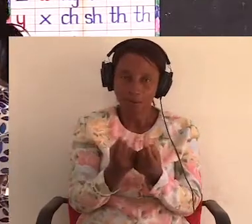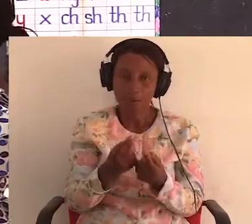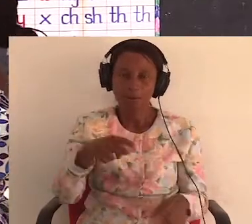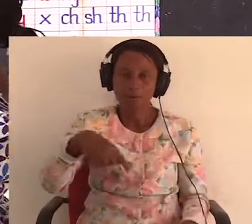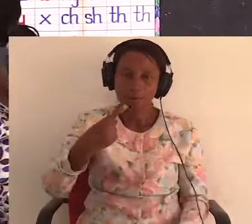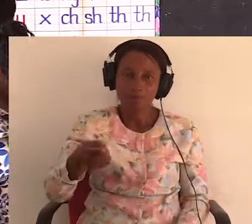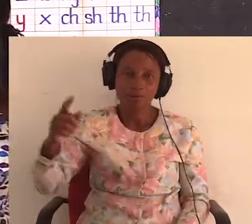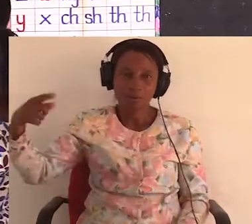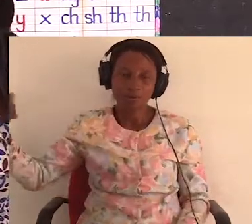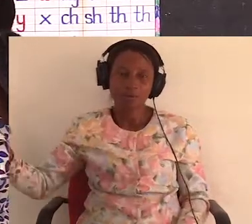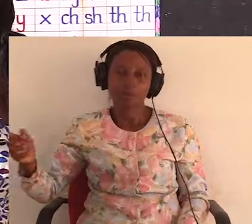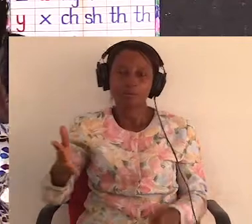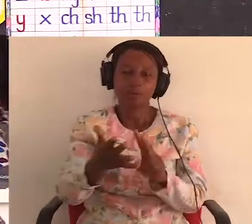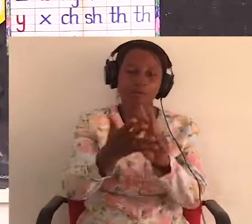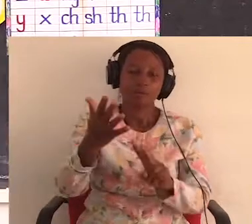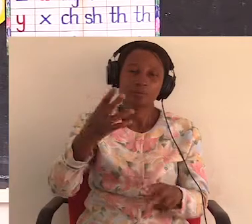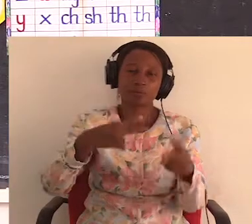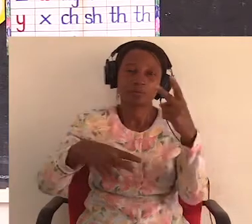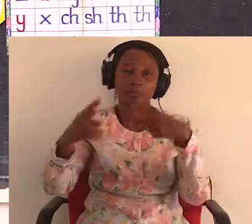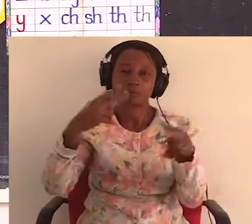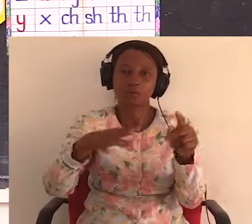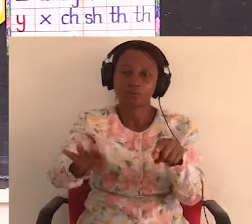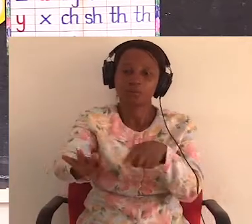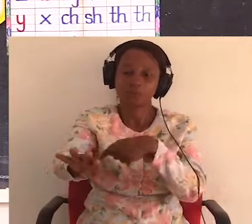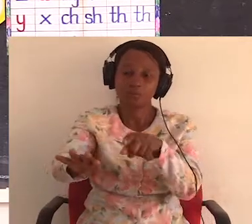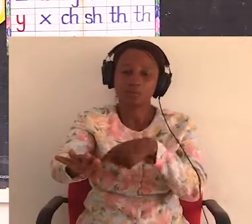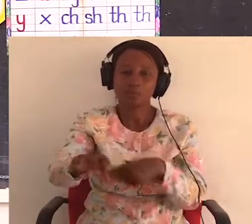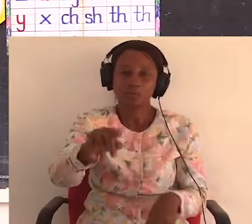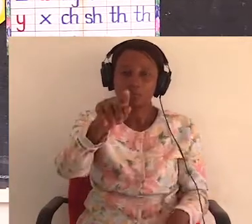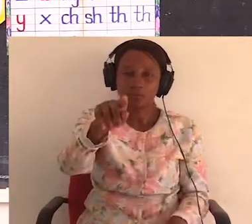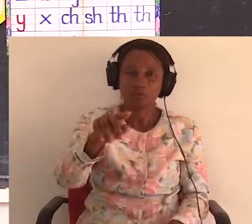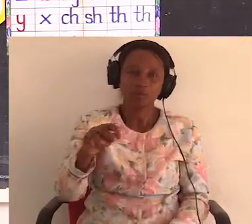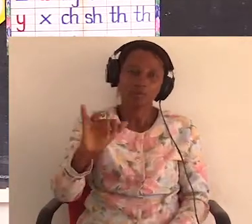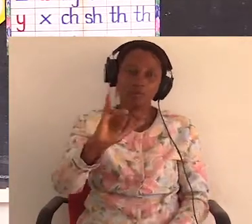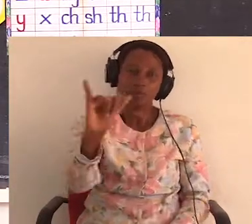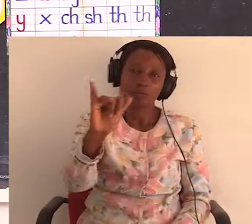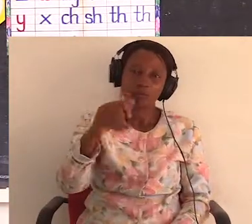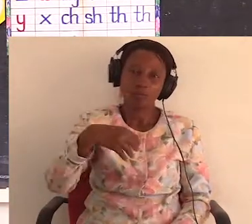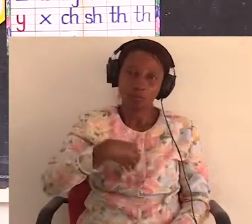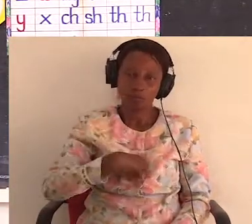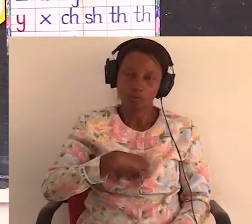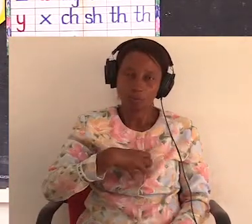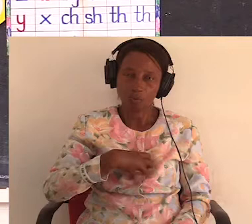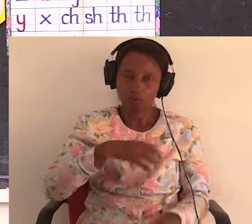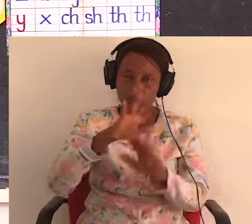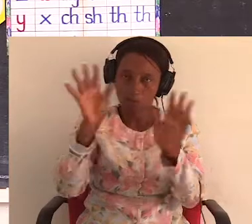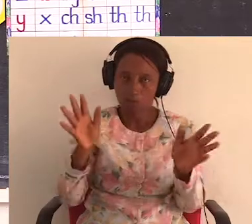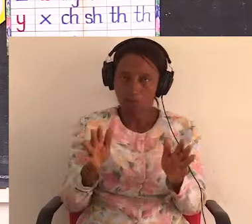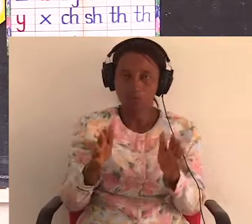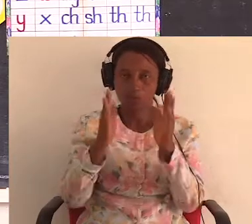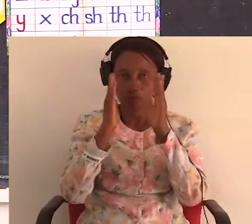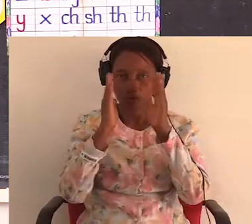a storyline for you, which I want each and every one of you to sit and listen